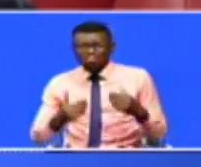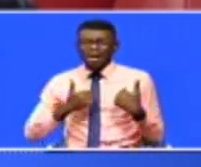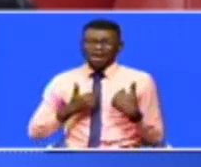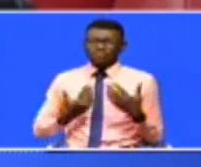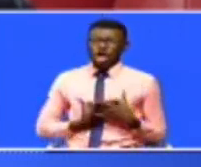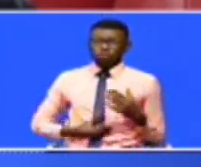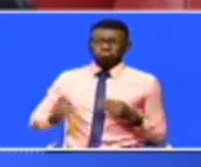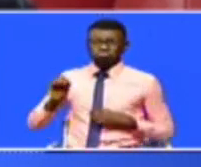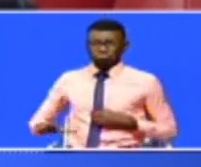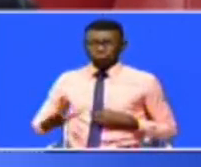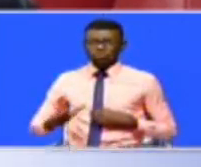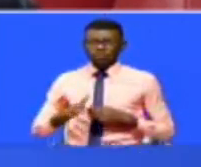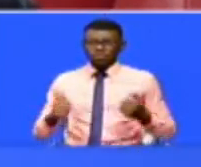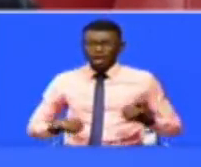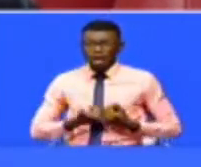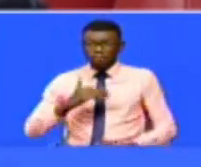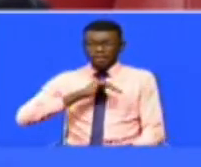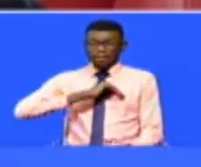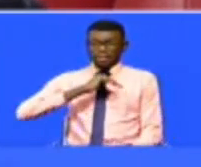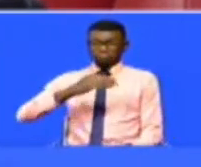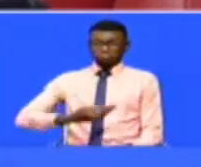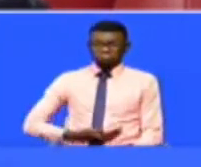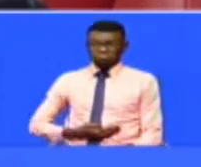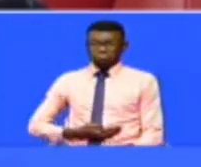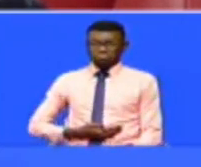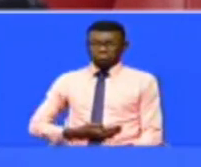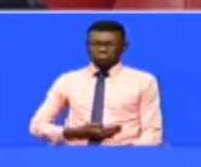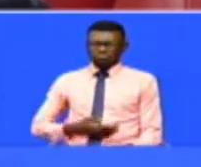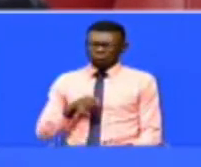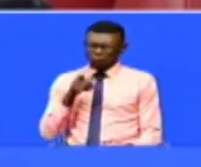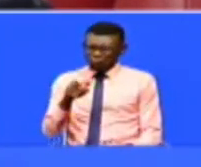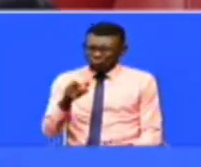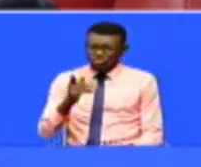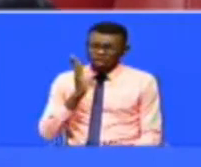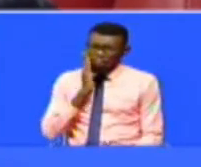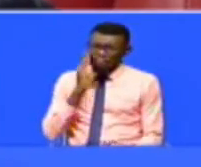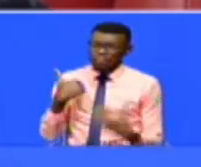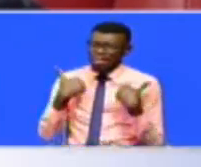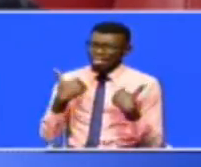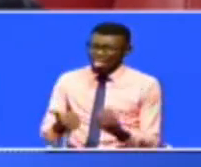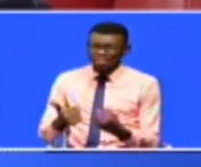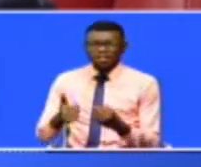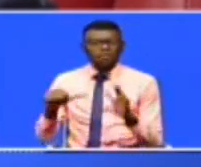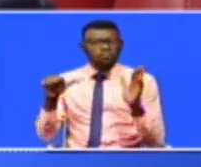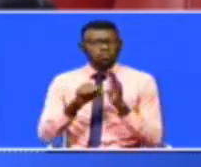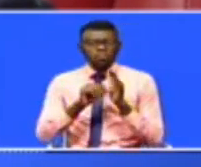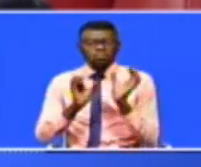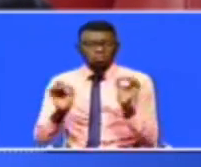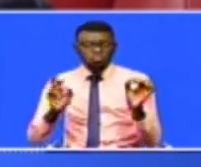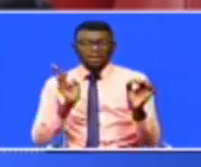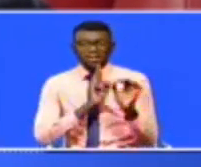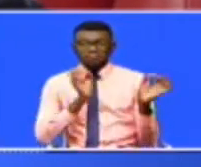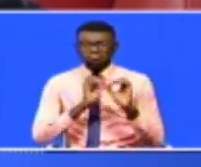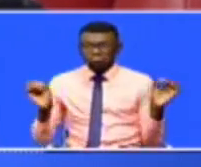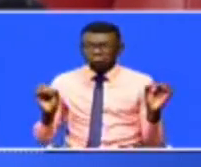of the opinion that that pregnancy is not affecting the status of the mother, is not putting her at risk, and I